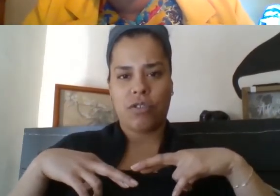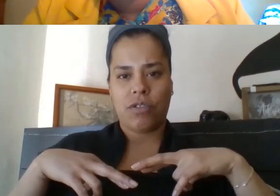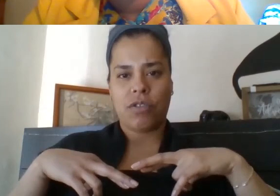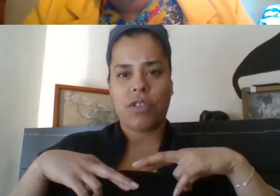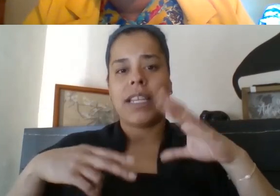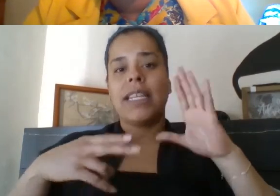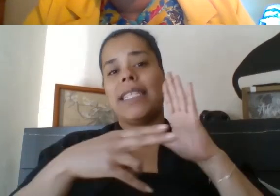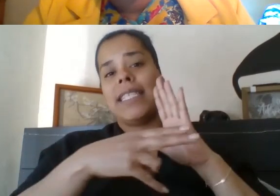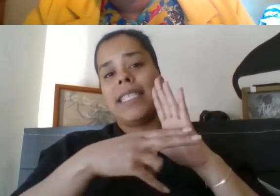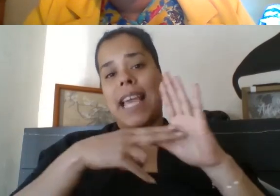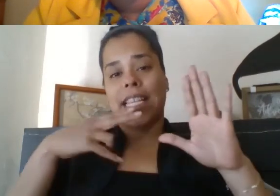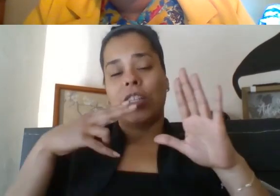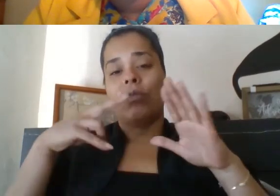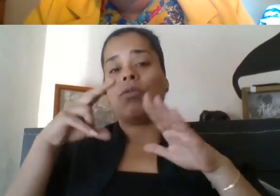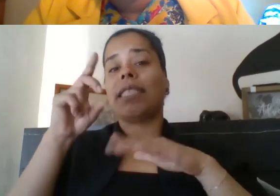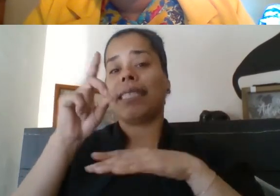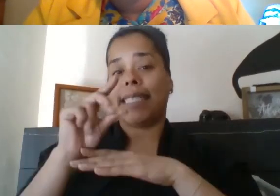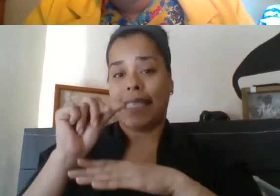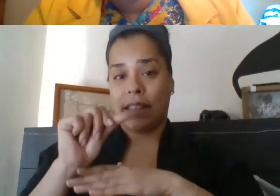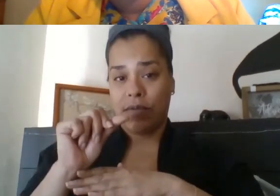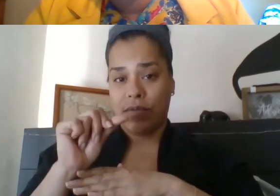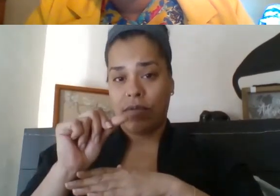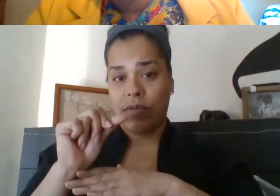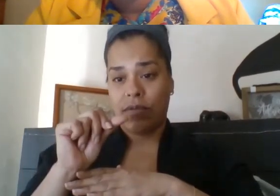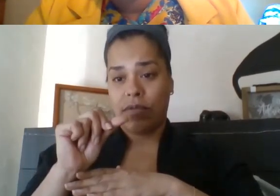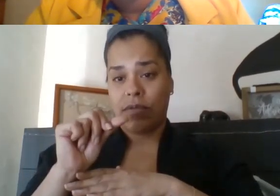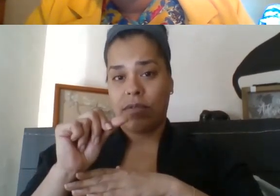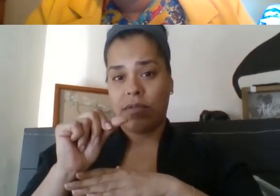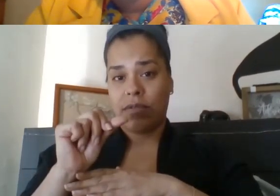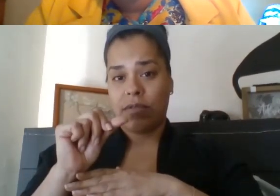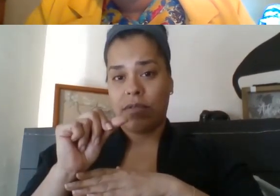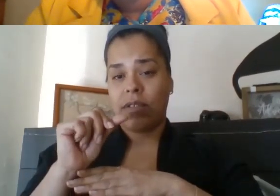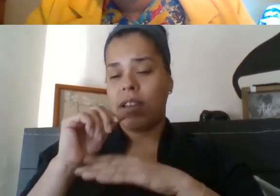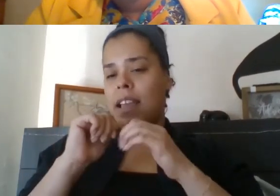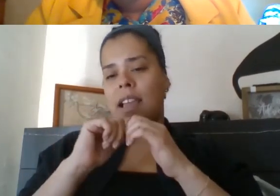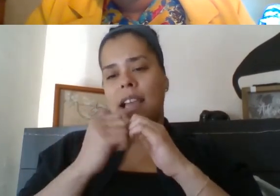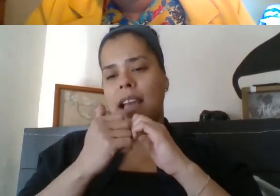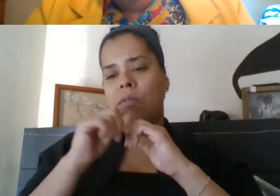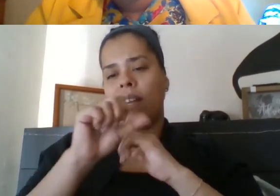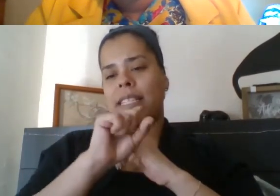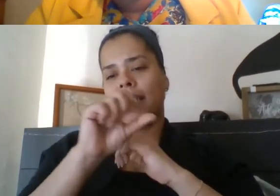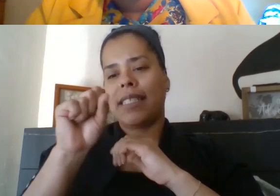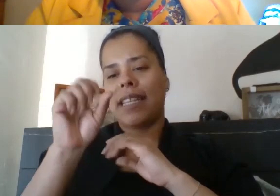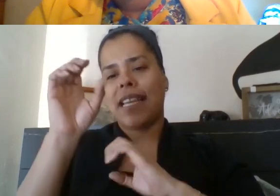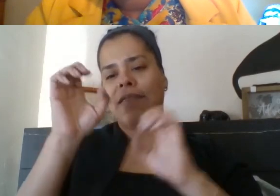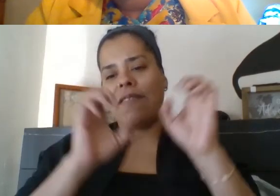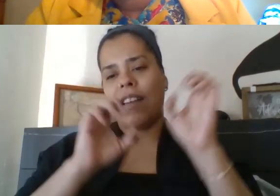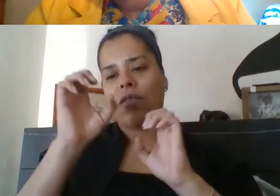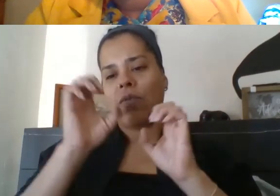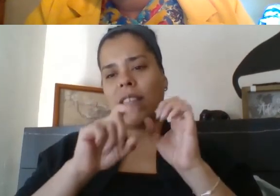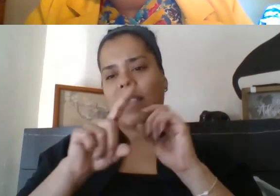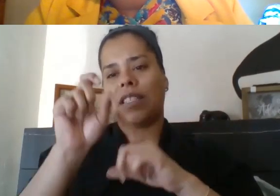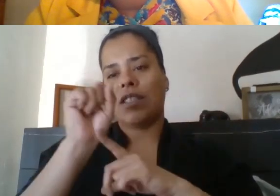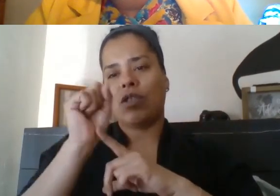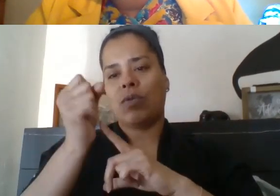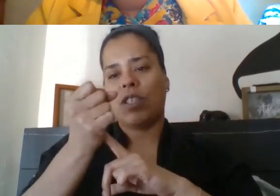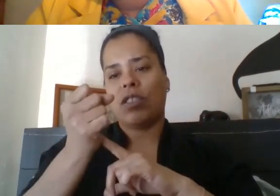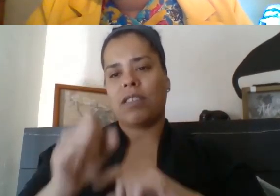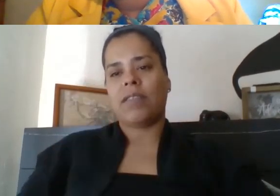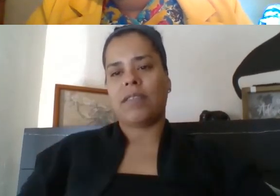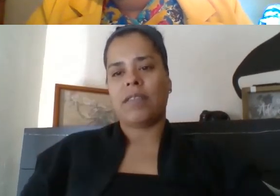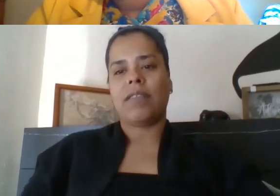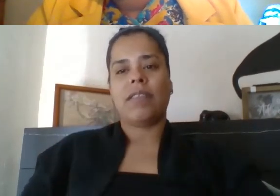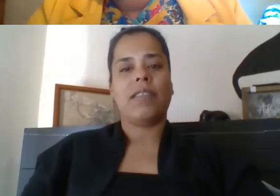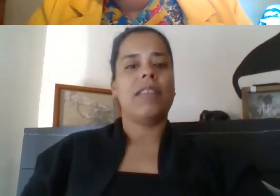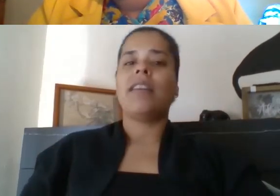diagnosed with a disabling condition, how would SSA evaluate this situation? They don't have the 40